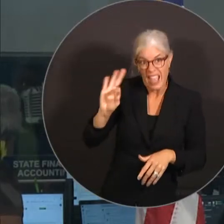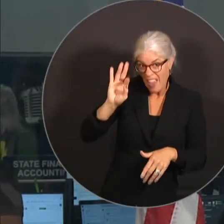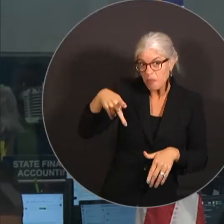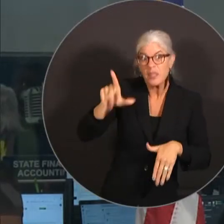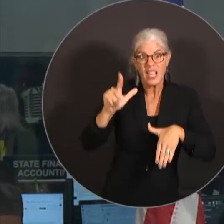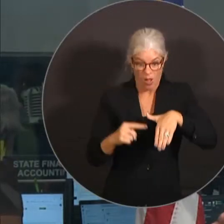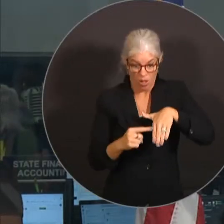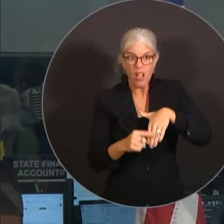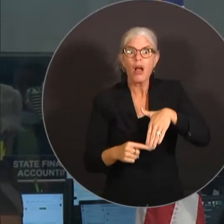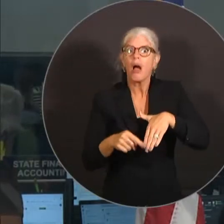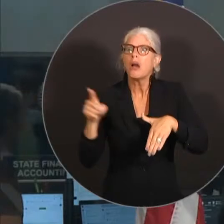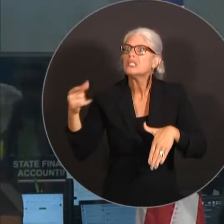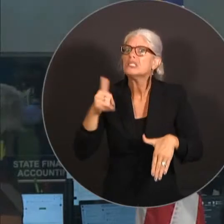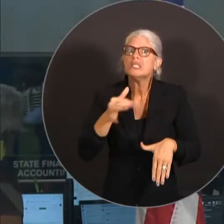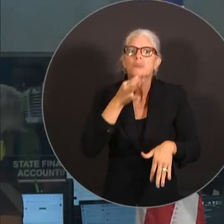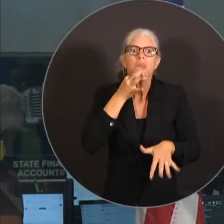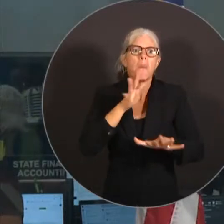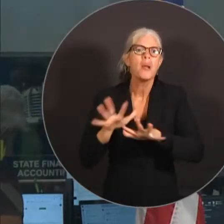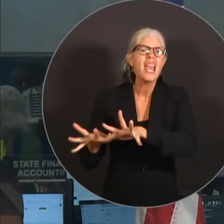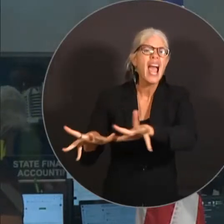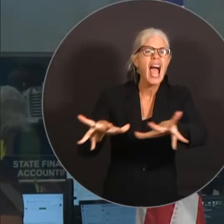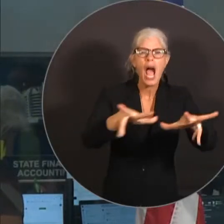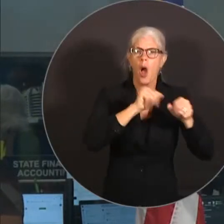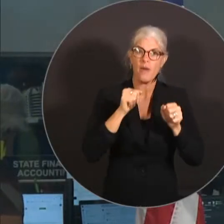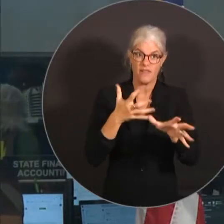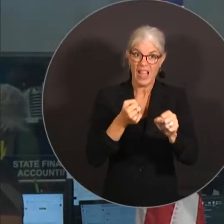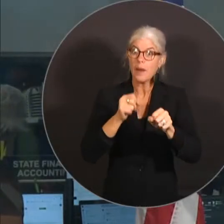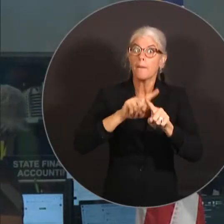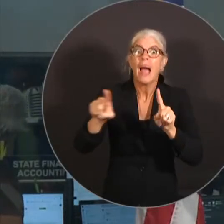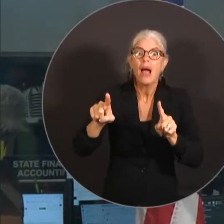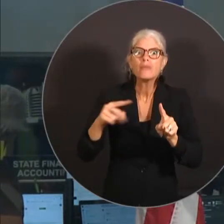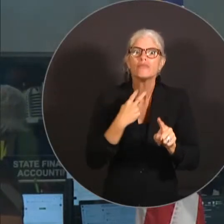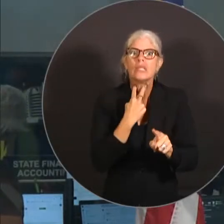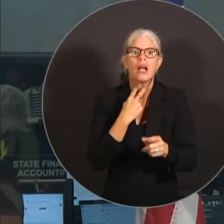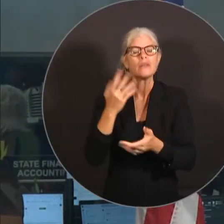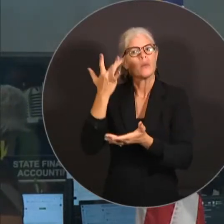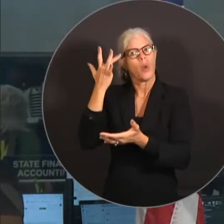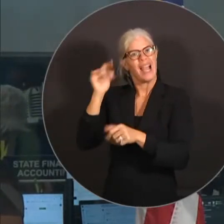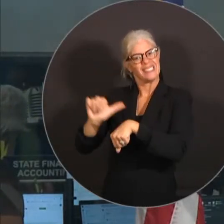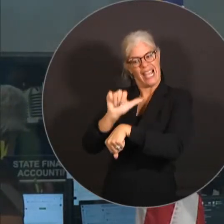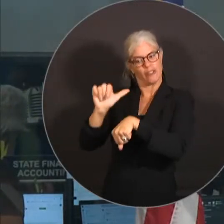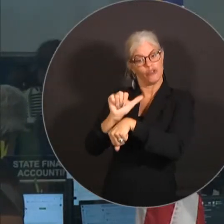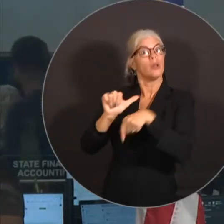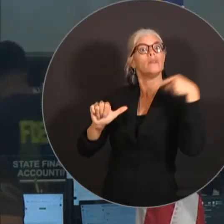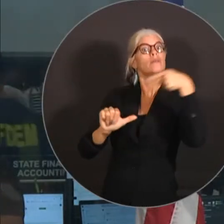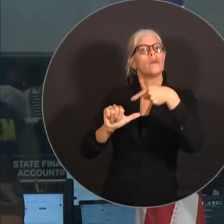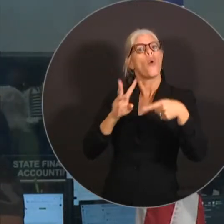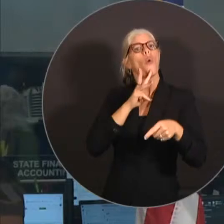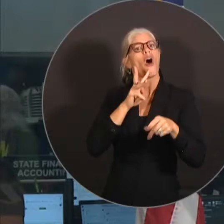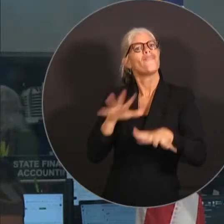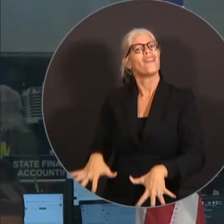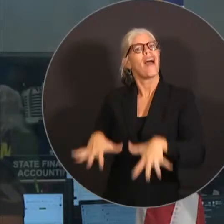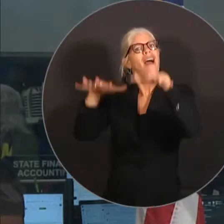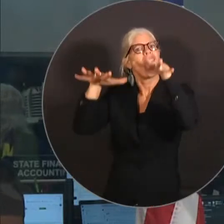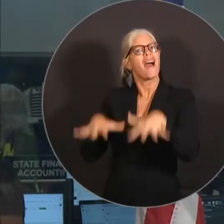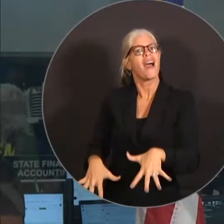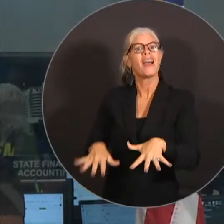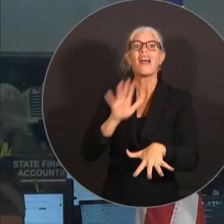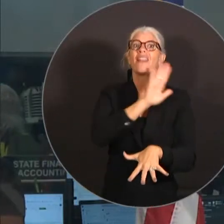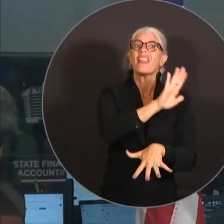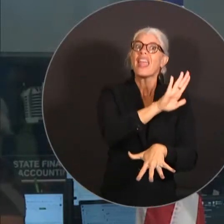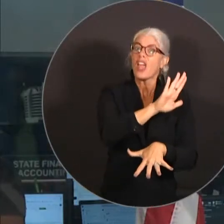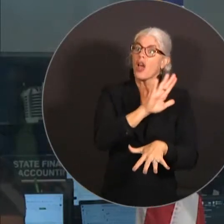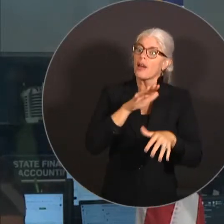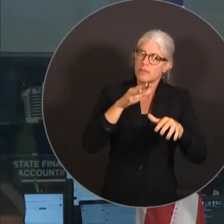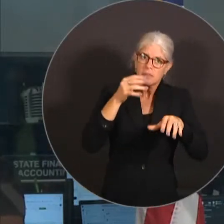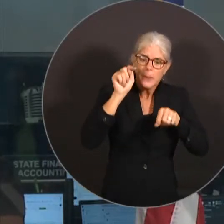back on very quickly. It was too dangerous to hook it up because of the homes with the storm surge, but their substations actually did pretty good.